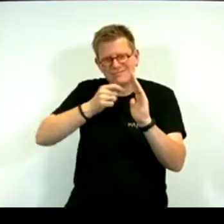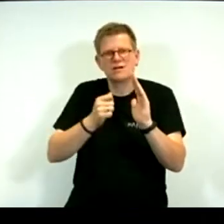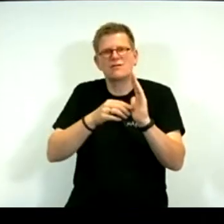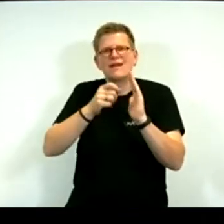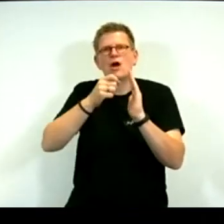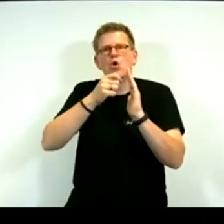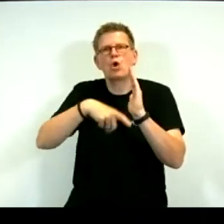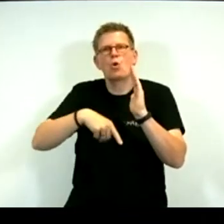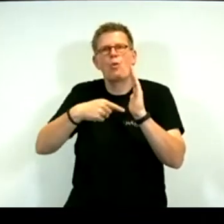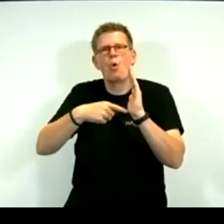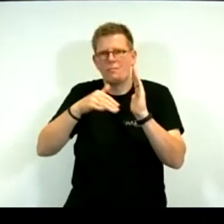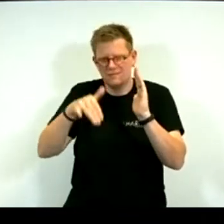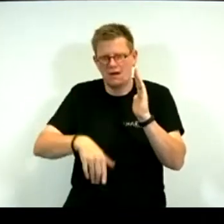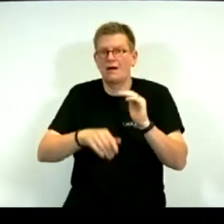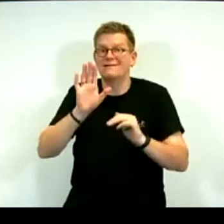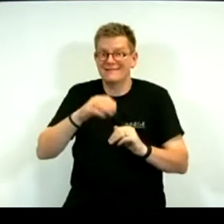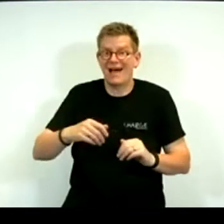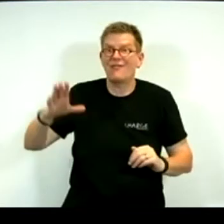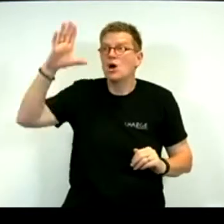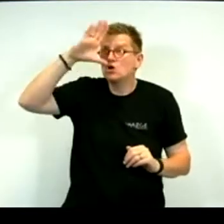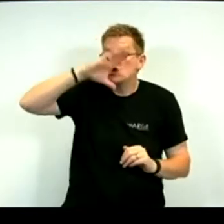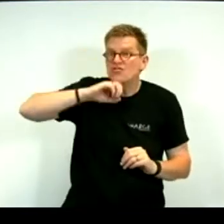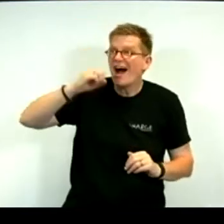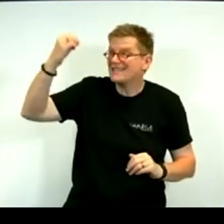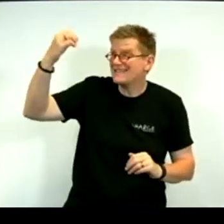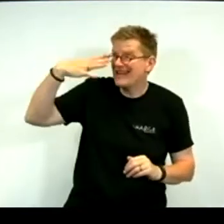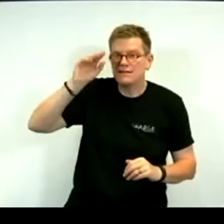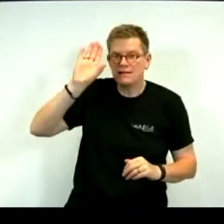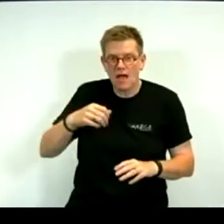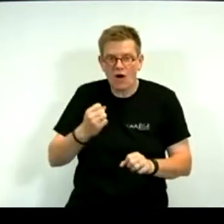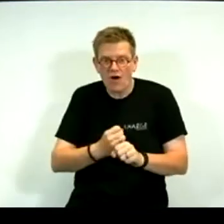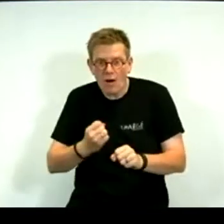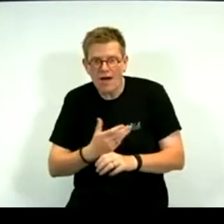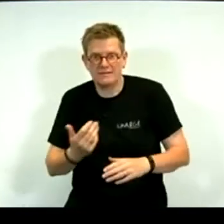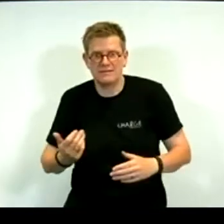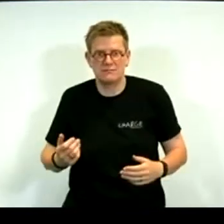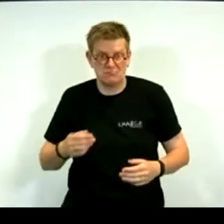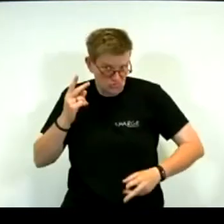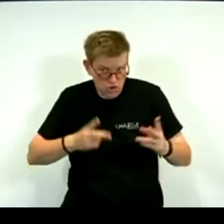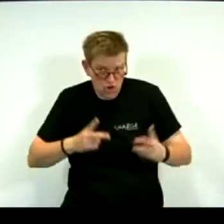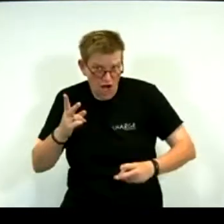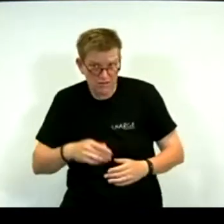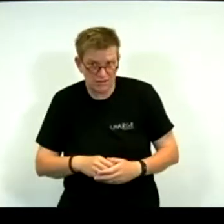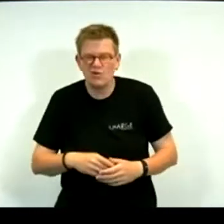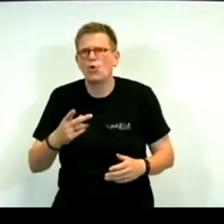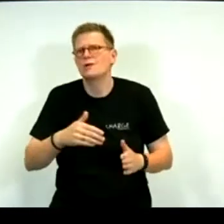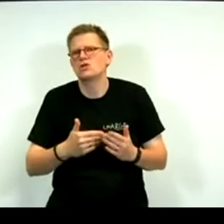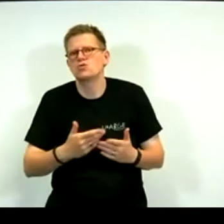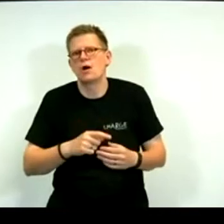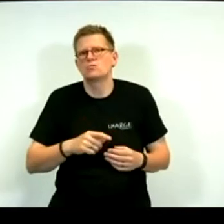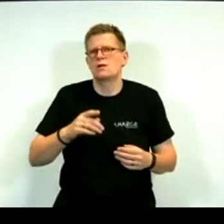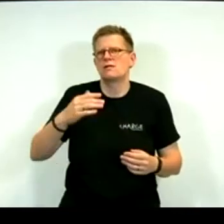should they work under black light? Can it be hazardous, dangerous, or harmful, or should I prevent a child with a